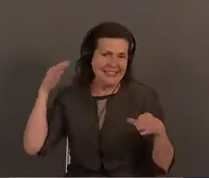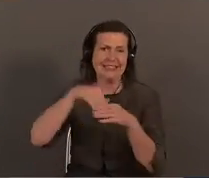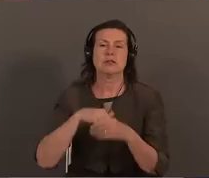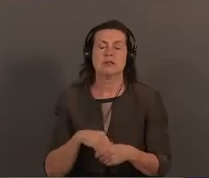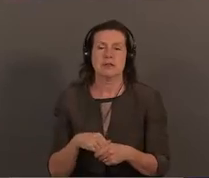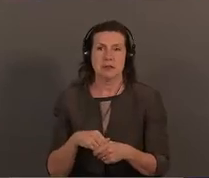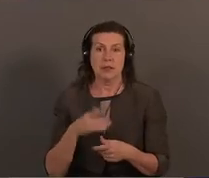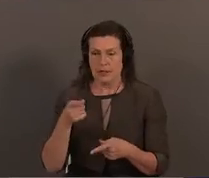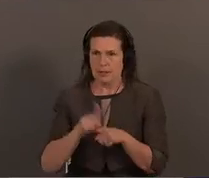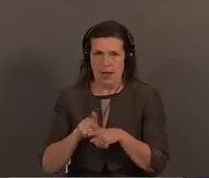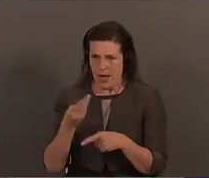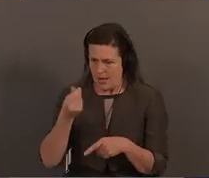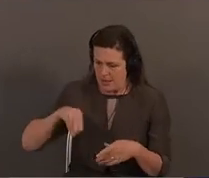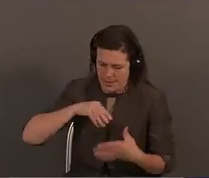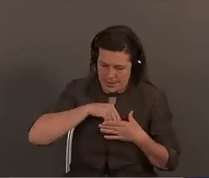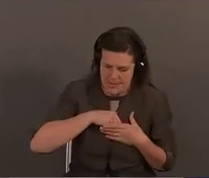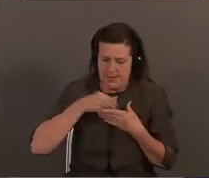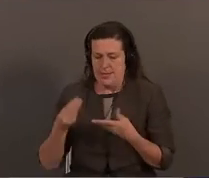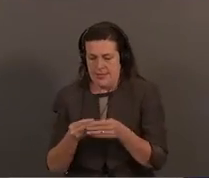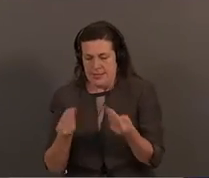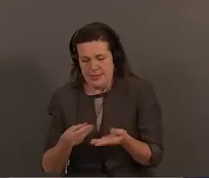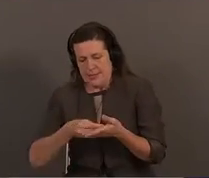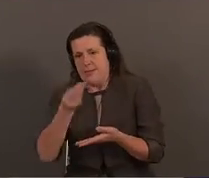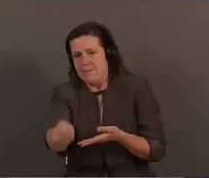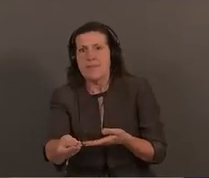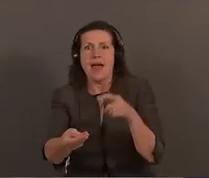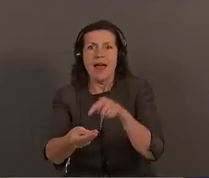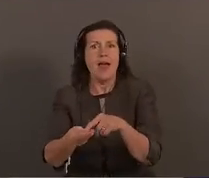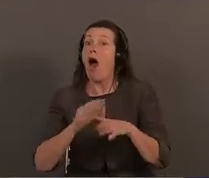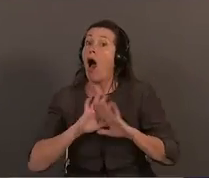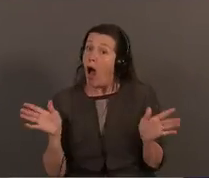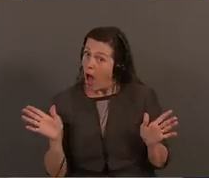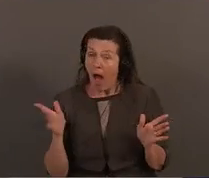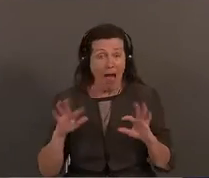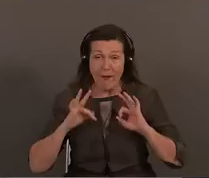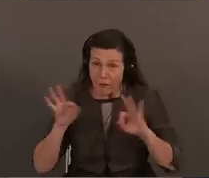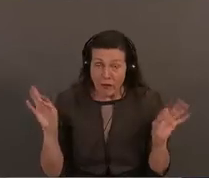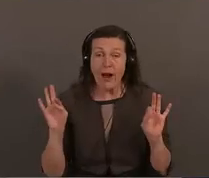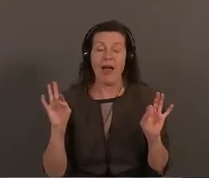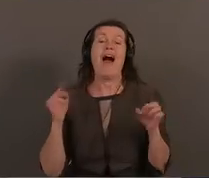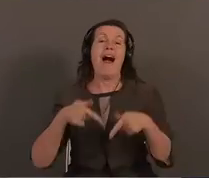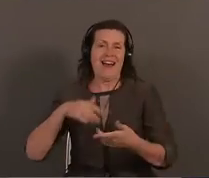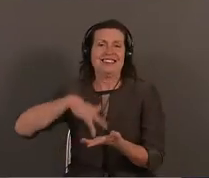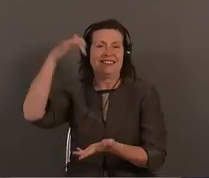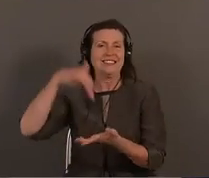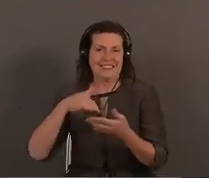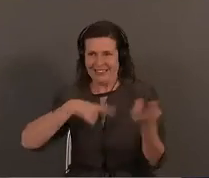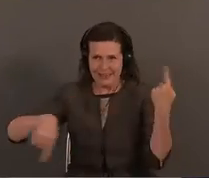pockets, that is when they feel that they're having something. So yes, consumers are all of